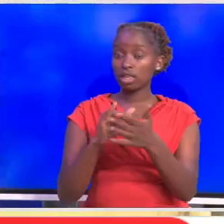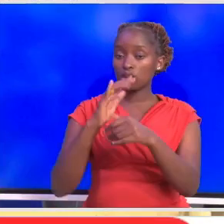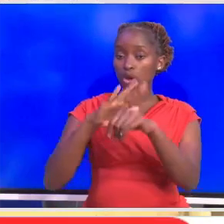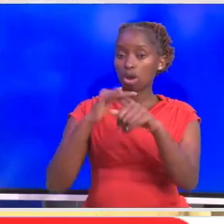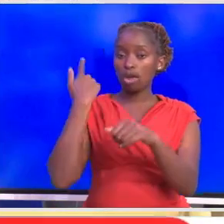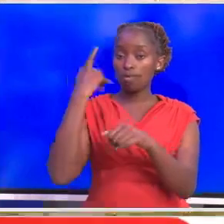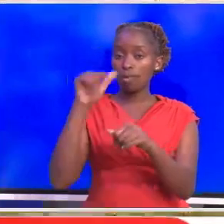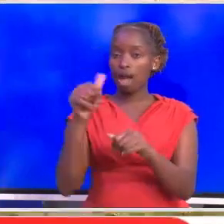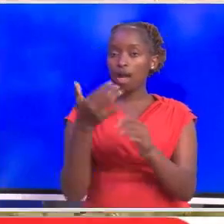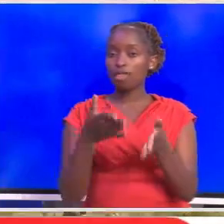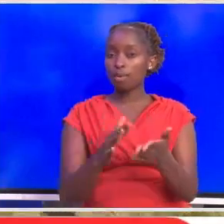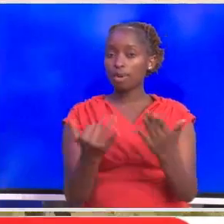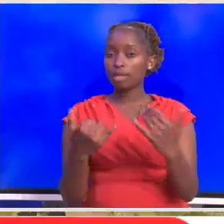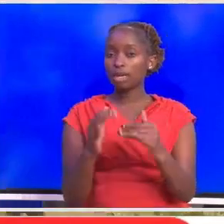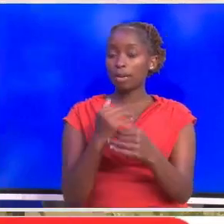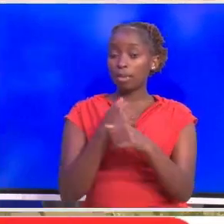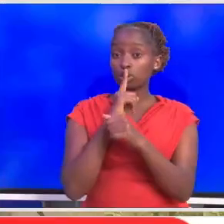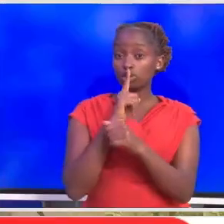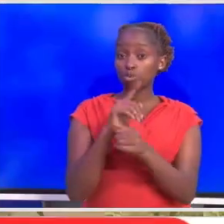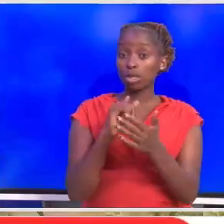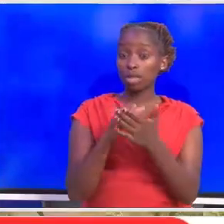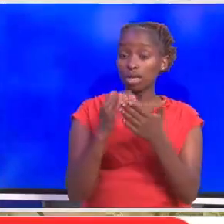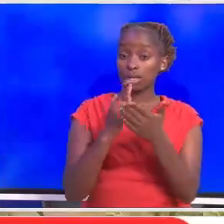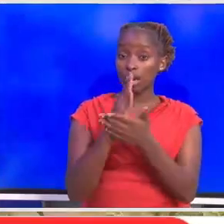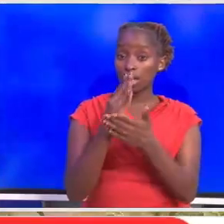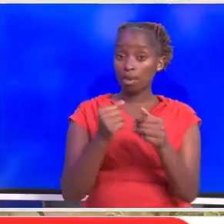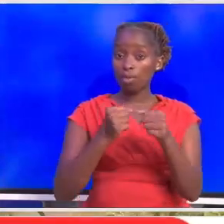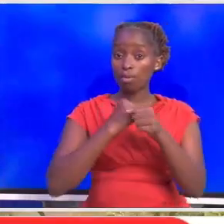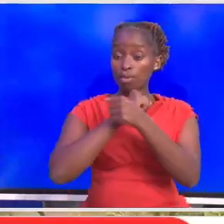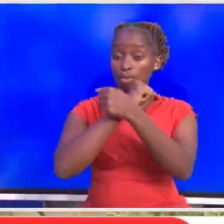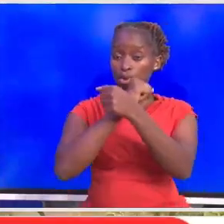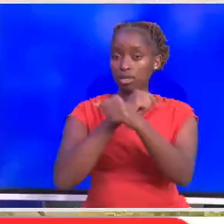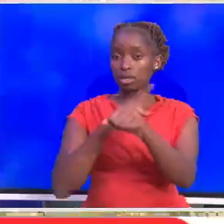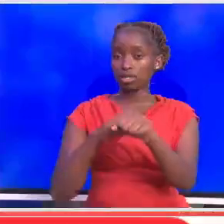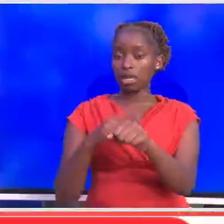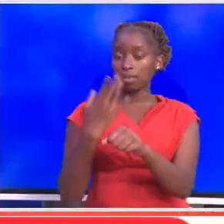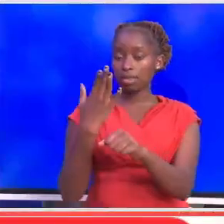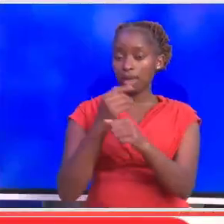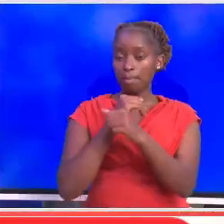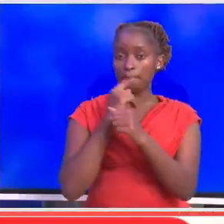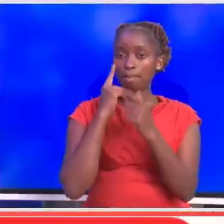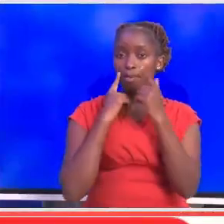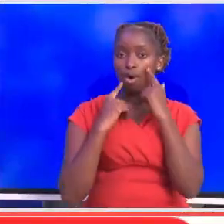for alternative means to ensure this right is protected even as they mourn.